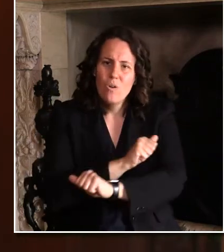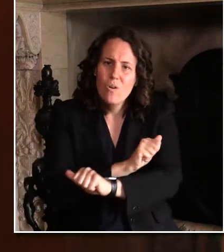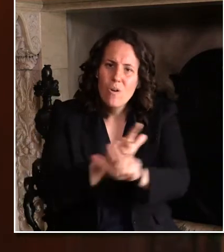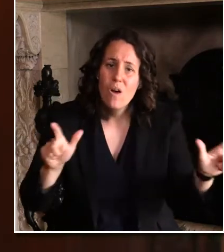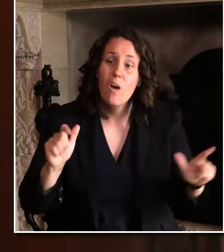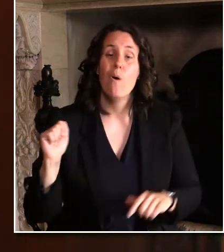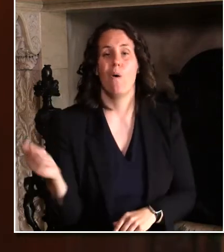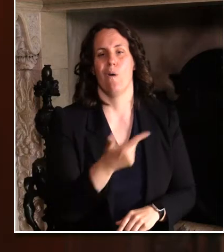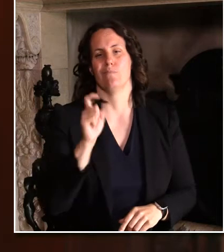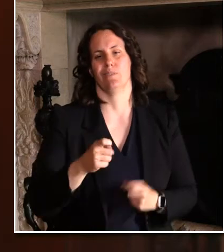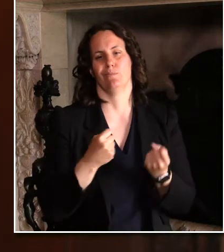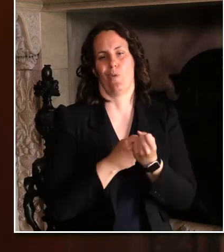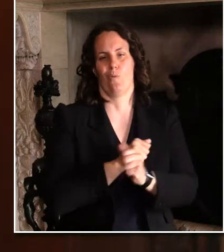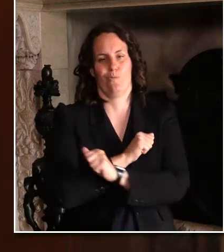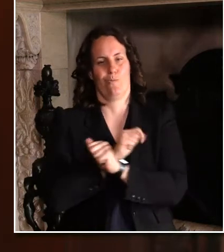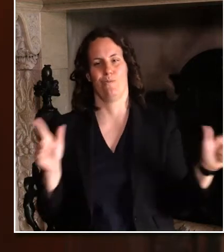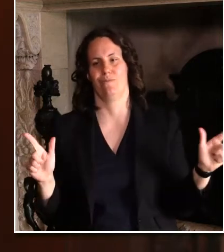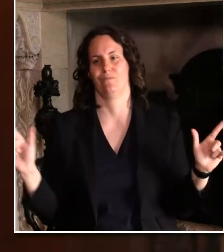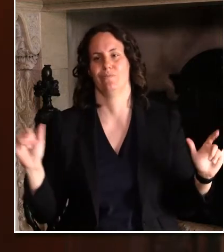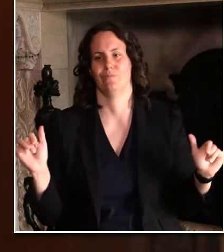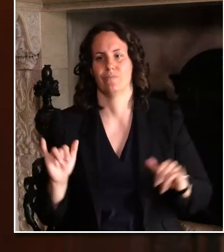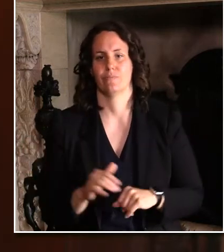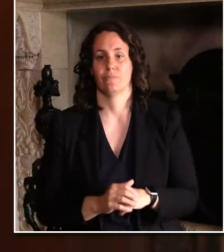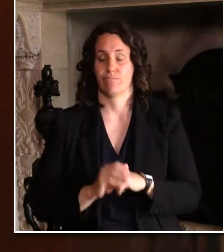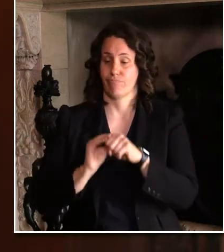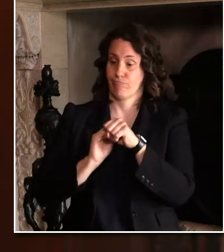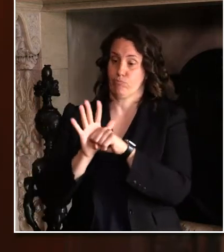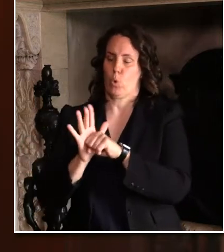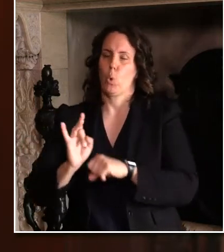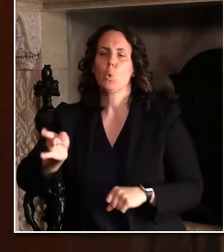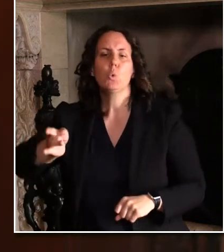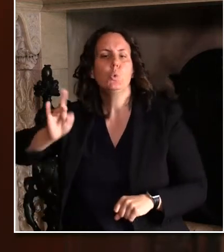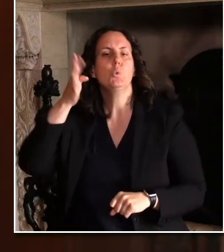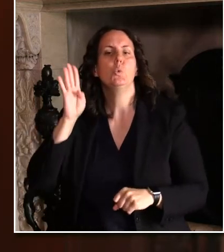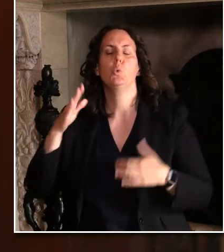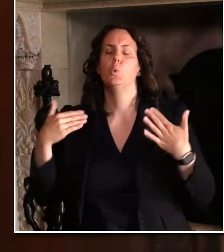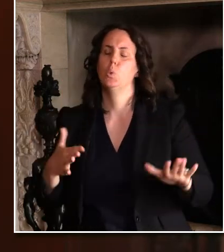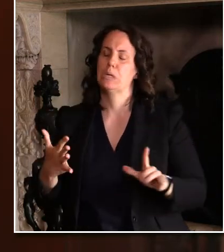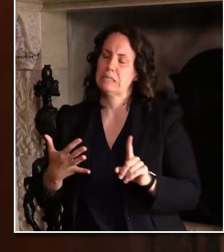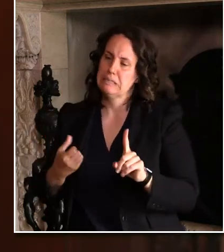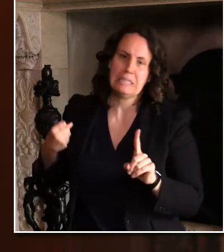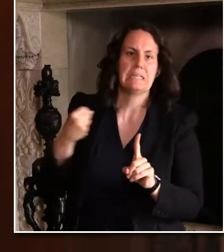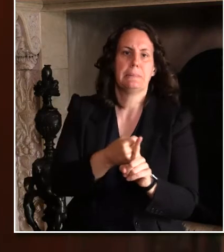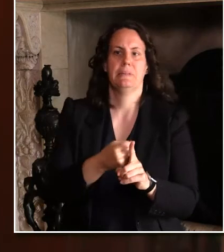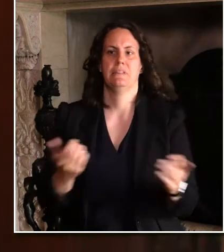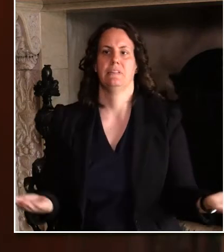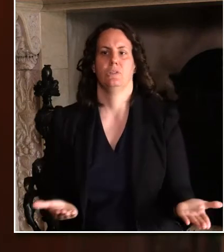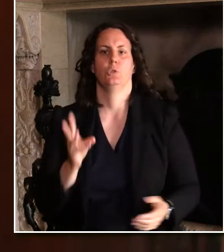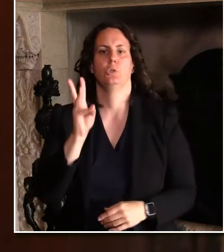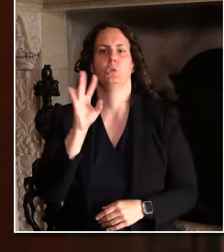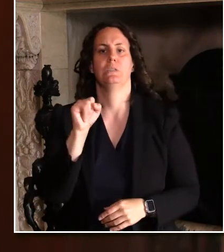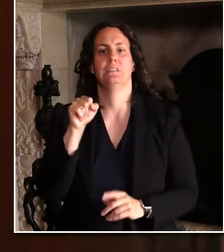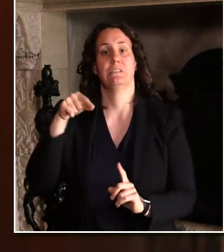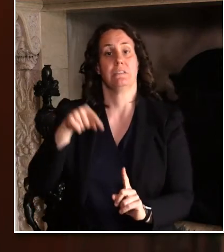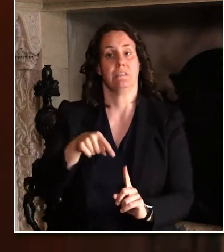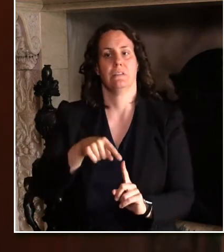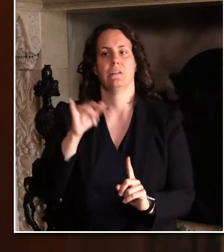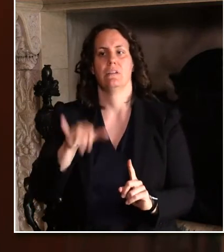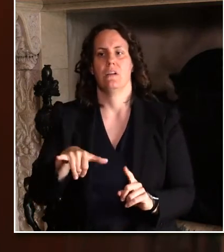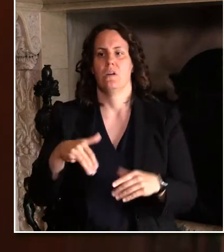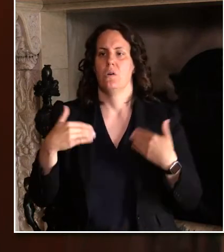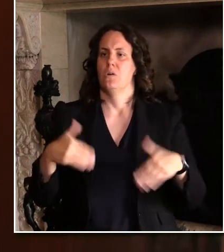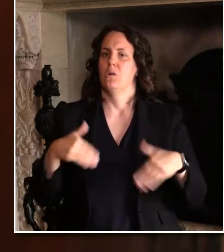is a crisis for our state and our country, and a crisis can cause people to come together or can cause them to break apart.